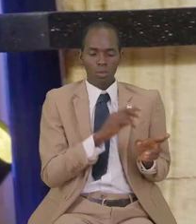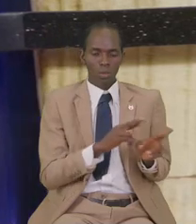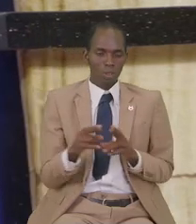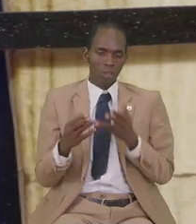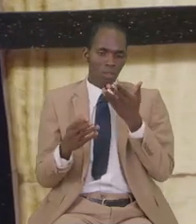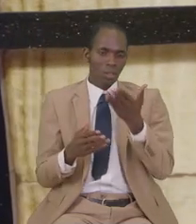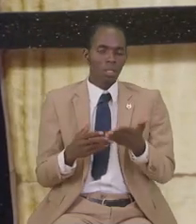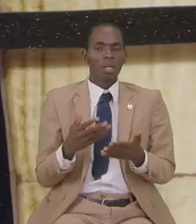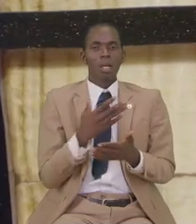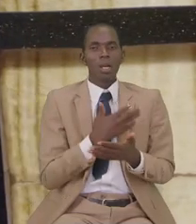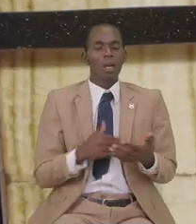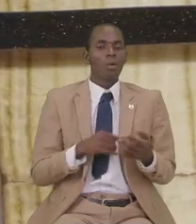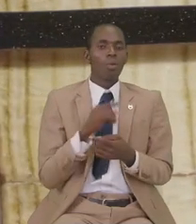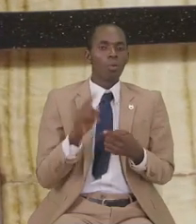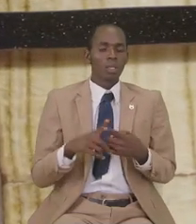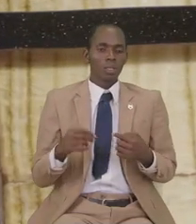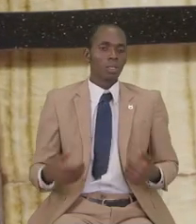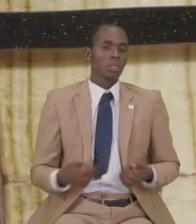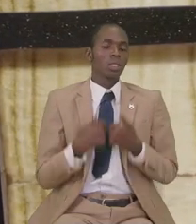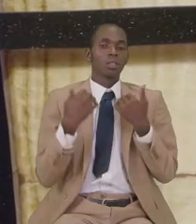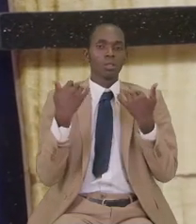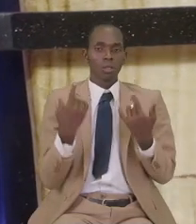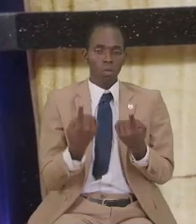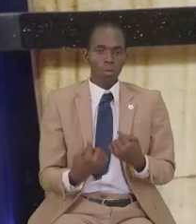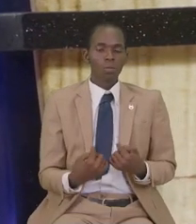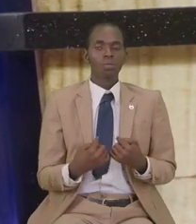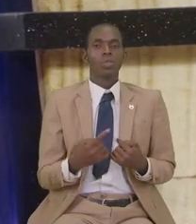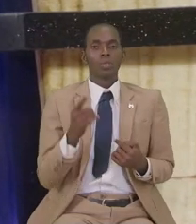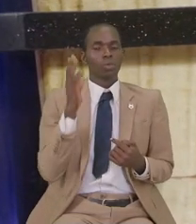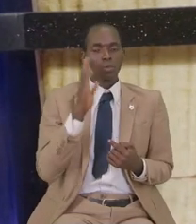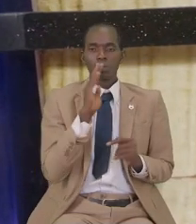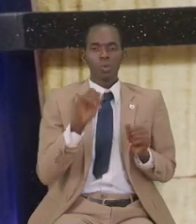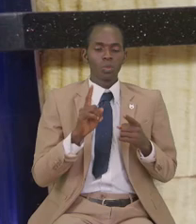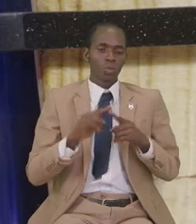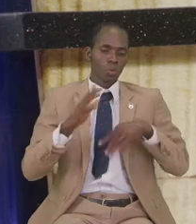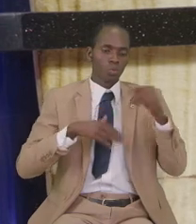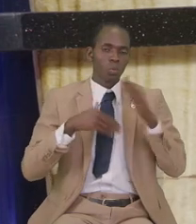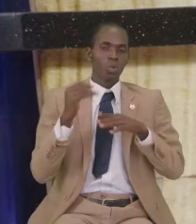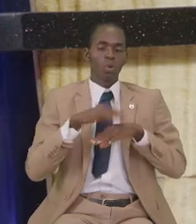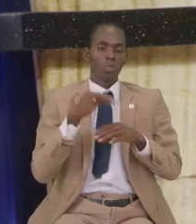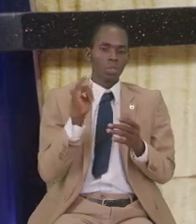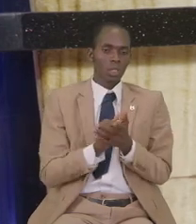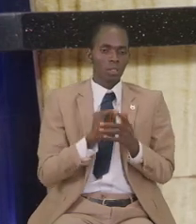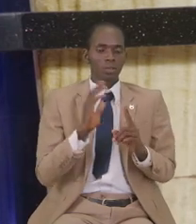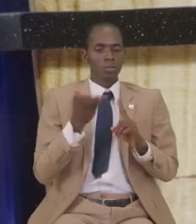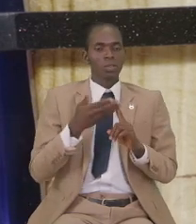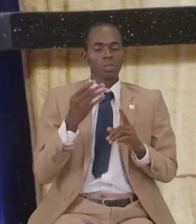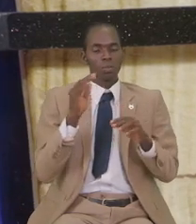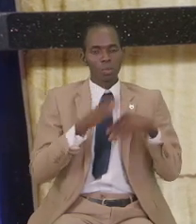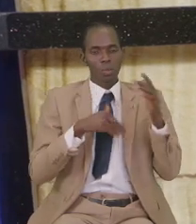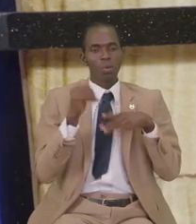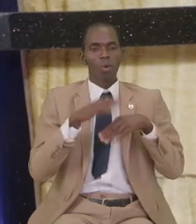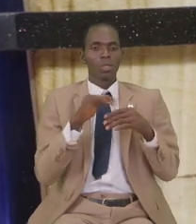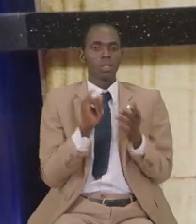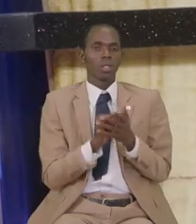And when the challenge now comes, we'll be able to build on that conviction, build on that courage. It said, but